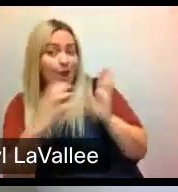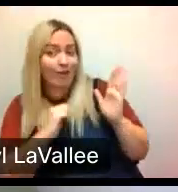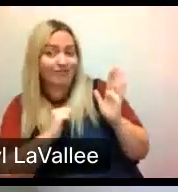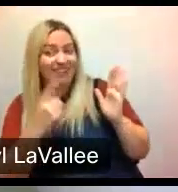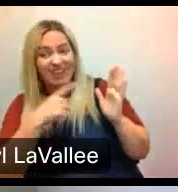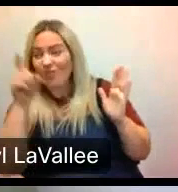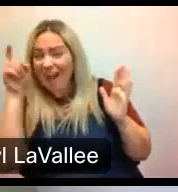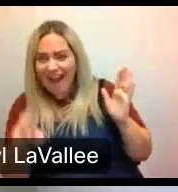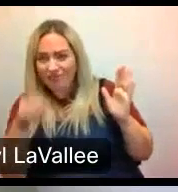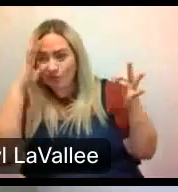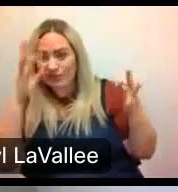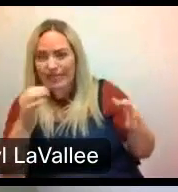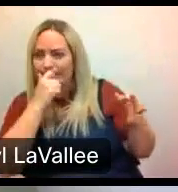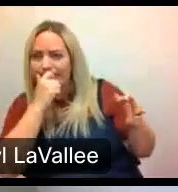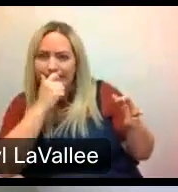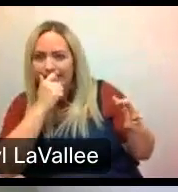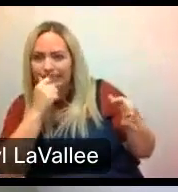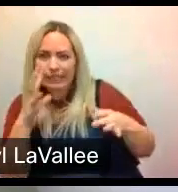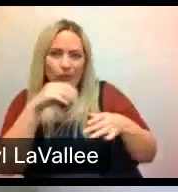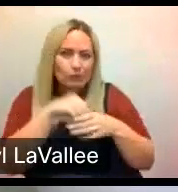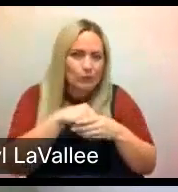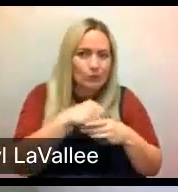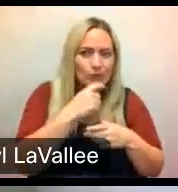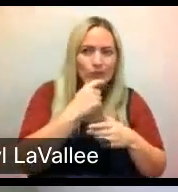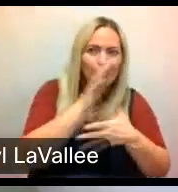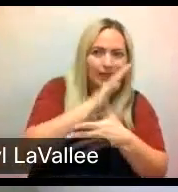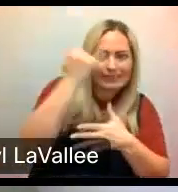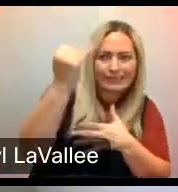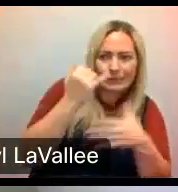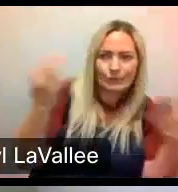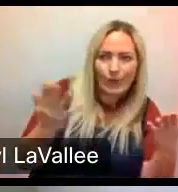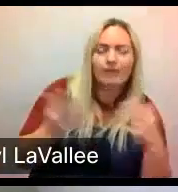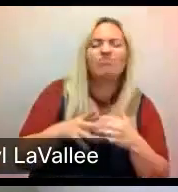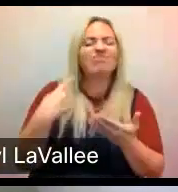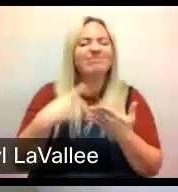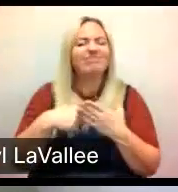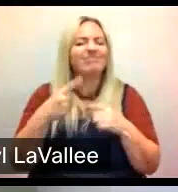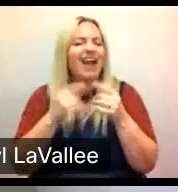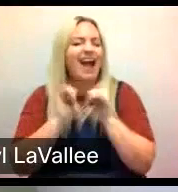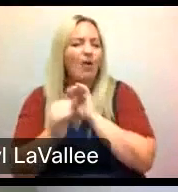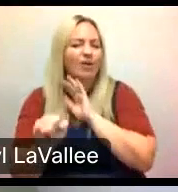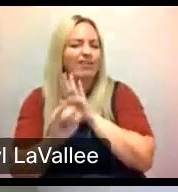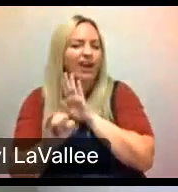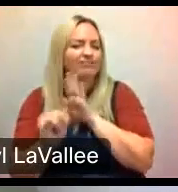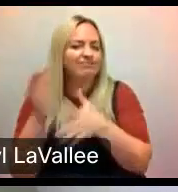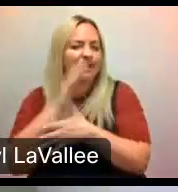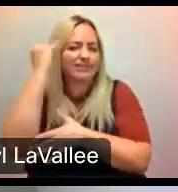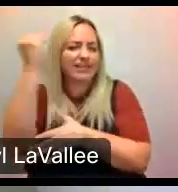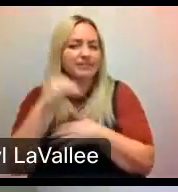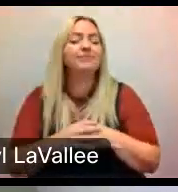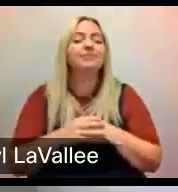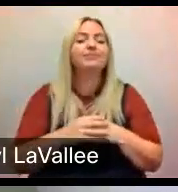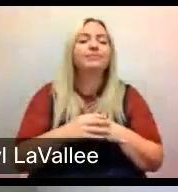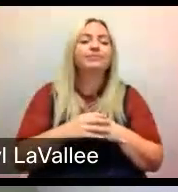then you have to make decisions about what main ideas you are going to include. And we'll talk a little bit about how you can do that later.